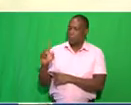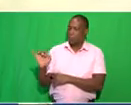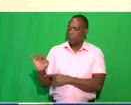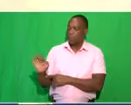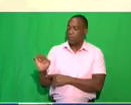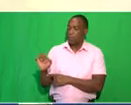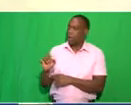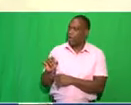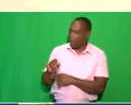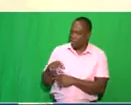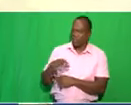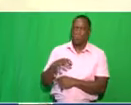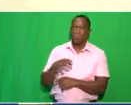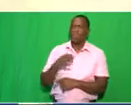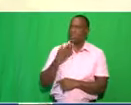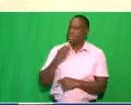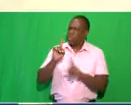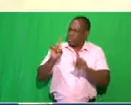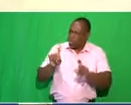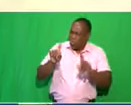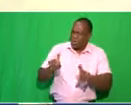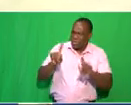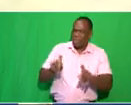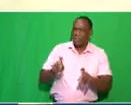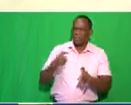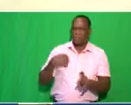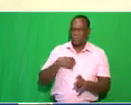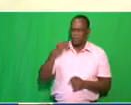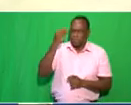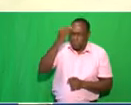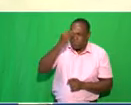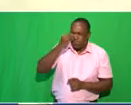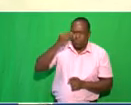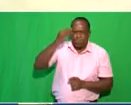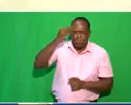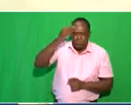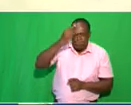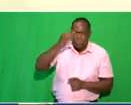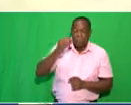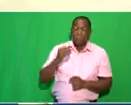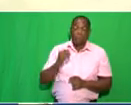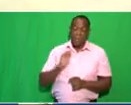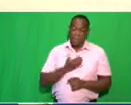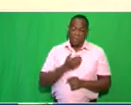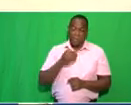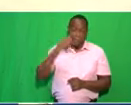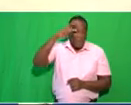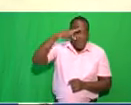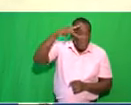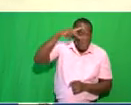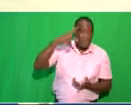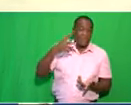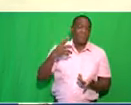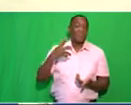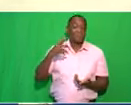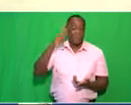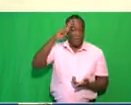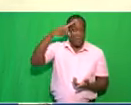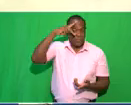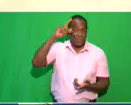that will cause us to reflect on our own selves and our own philosophy, and perhaps maybe the philosophy of education in Trinidad and